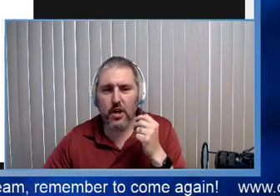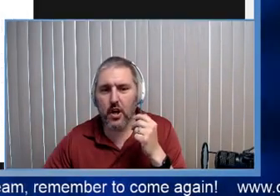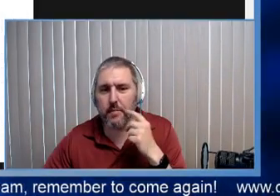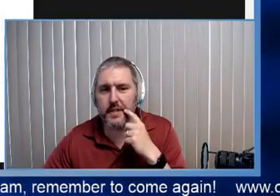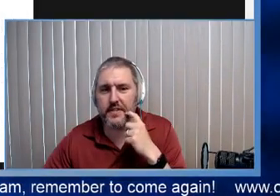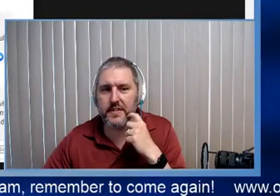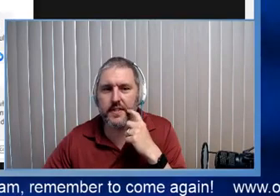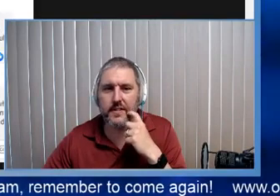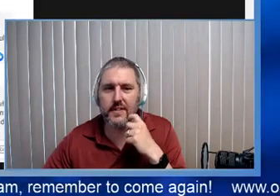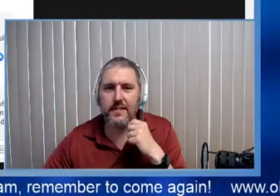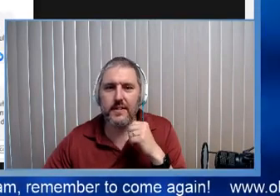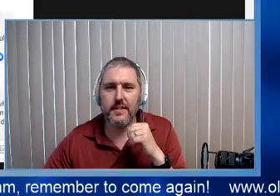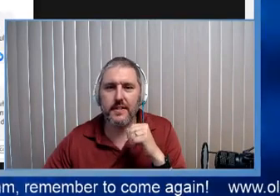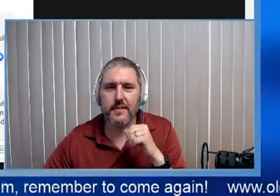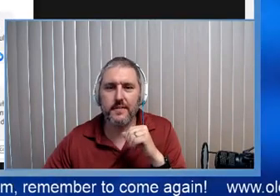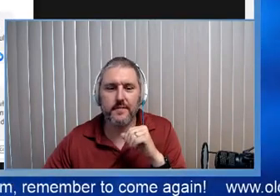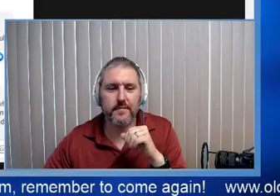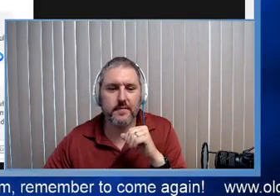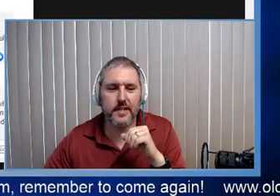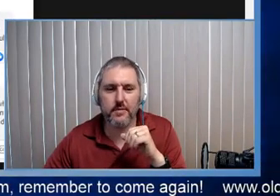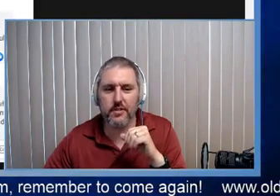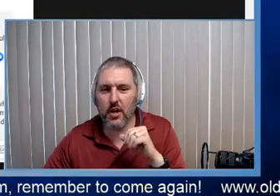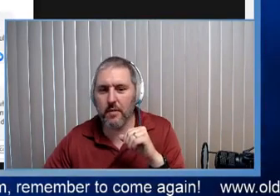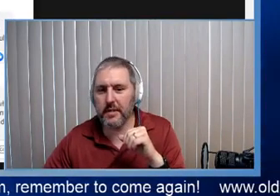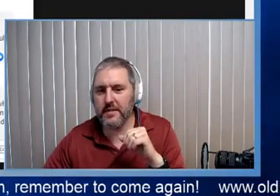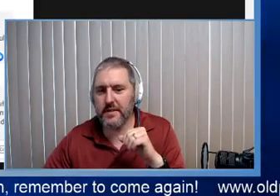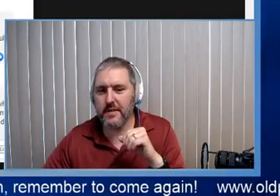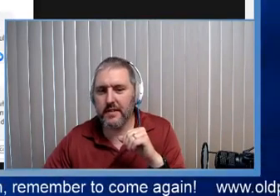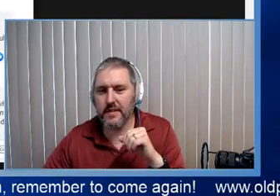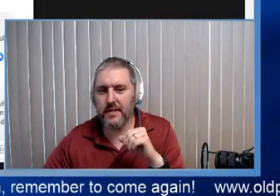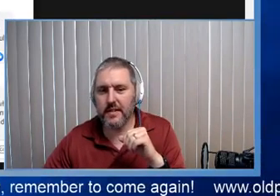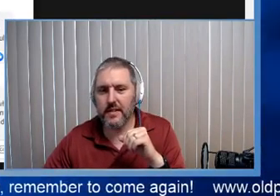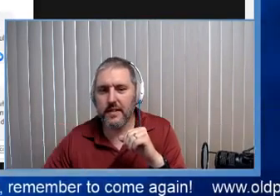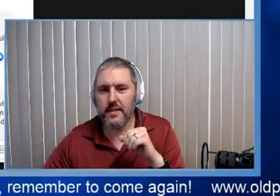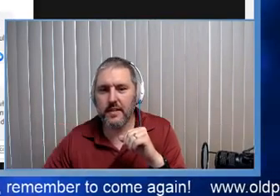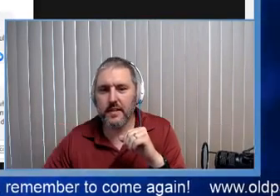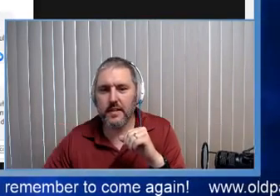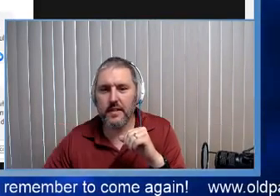This was Arby's. This was Arby's.